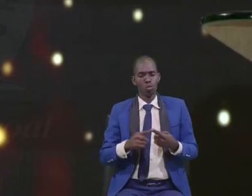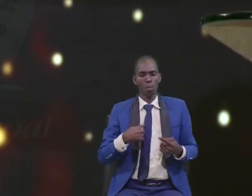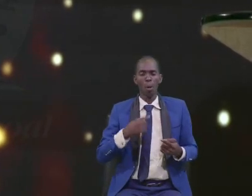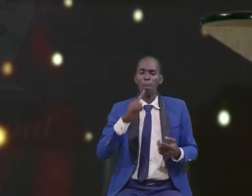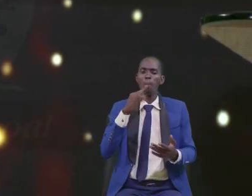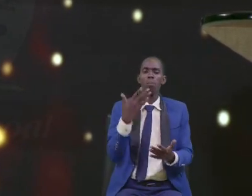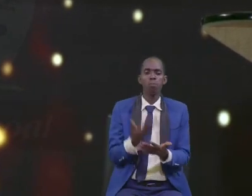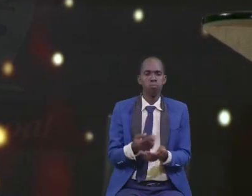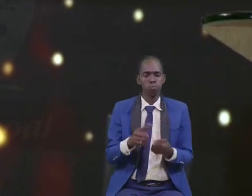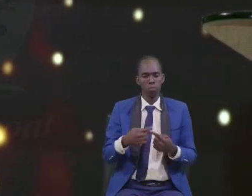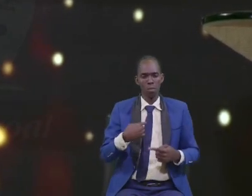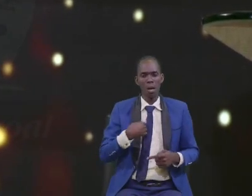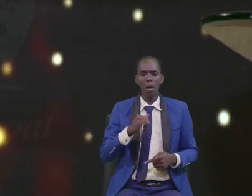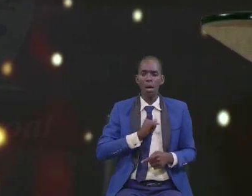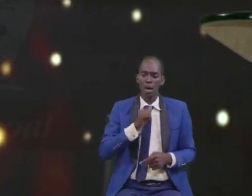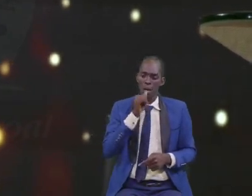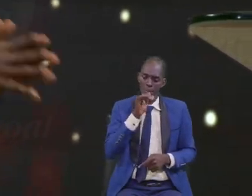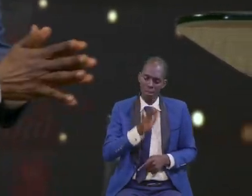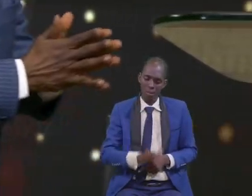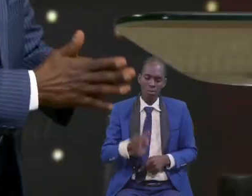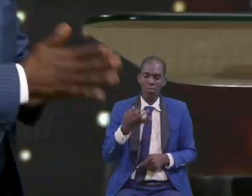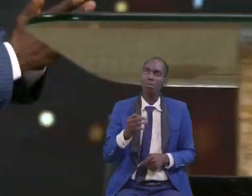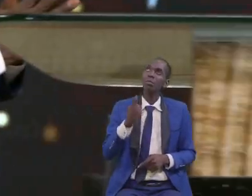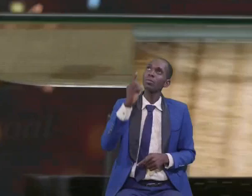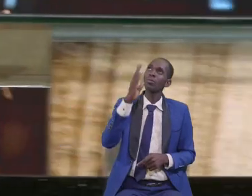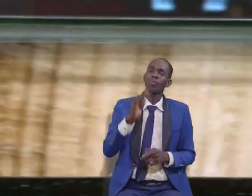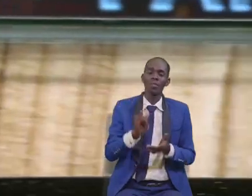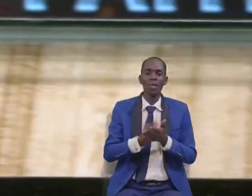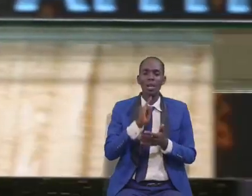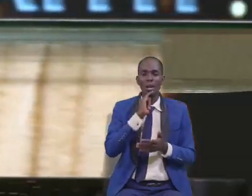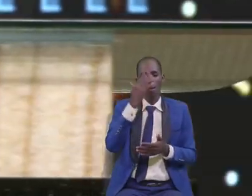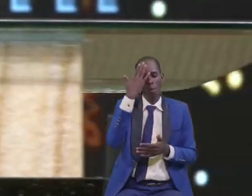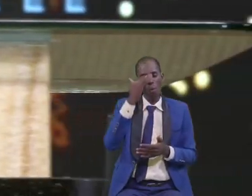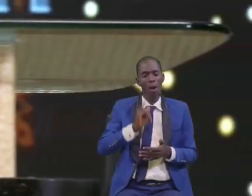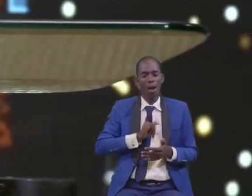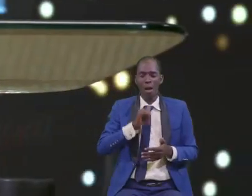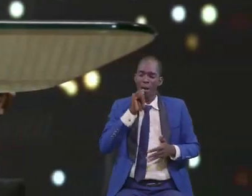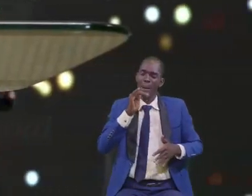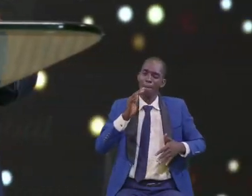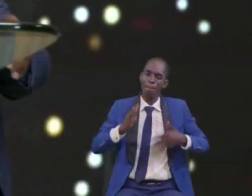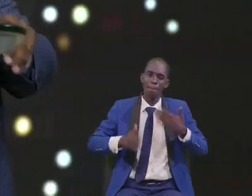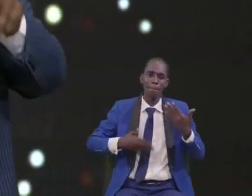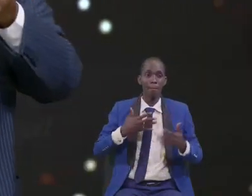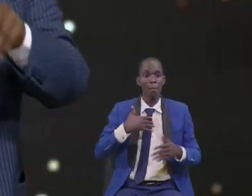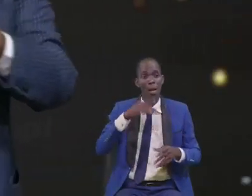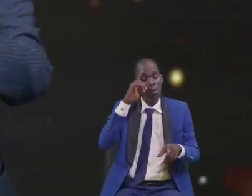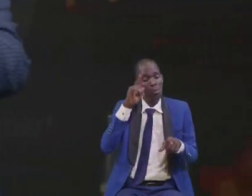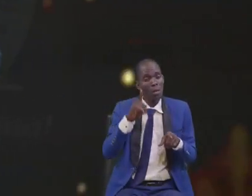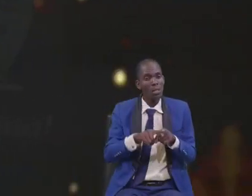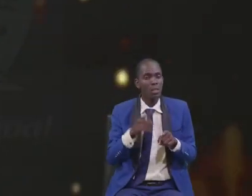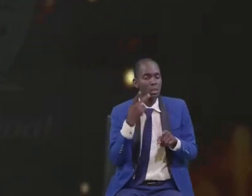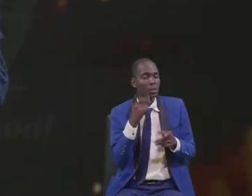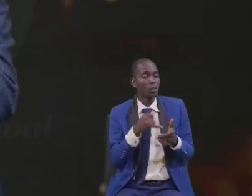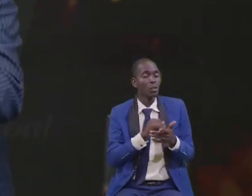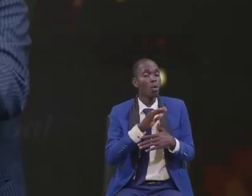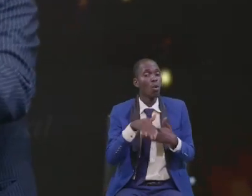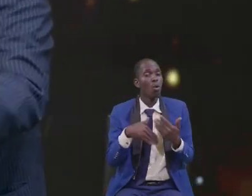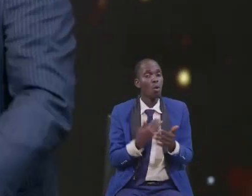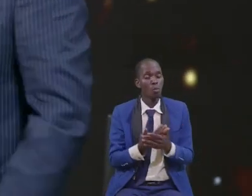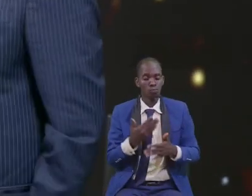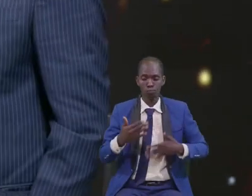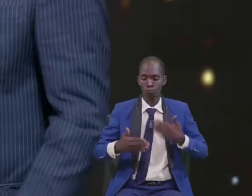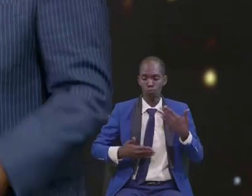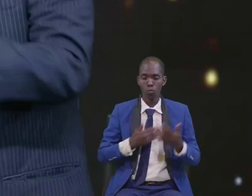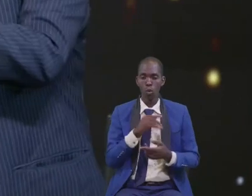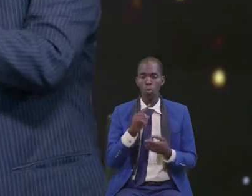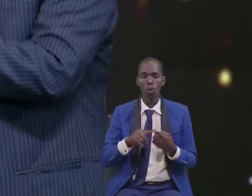being a child of God overwhelms me. My brethren, count it all joy when ye fall into